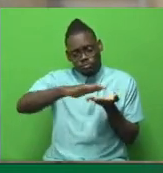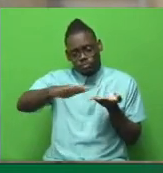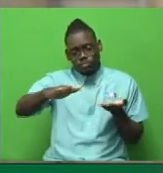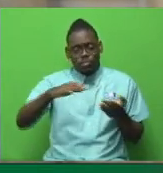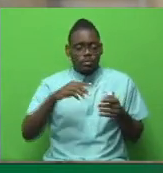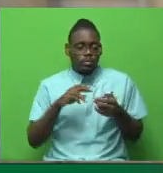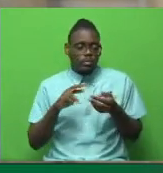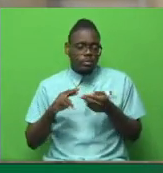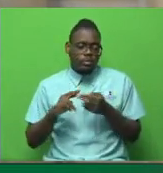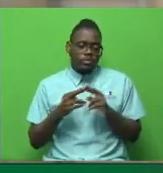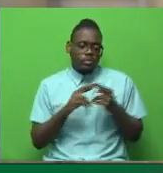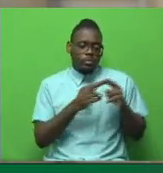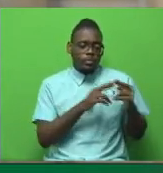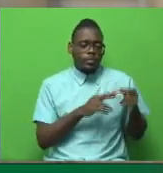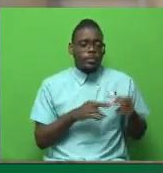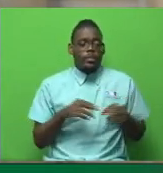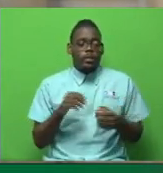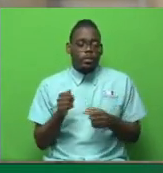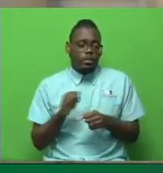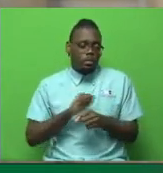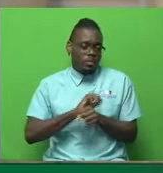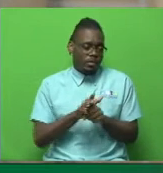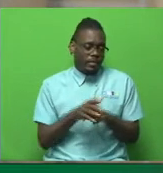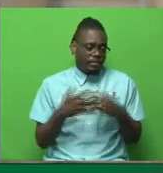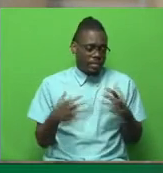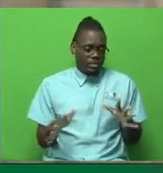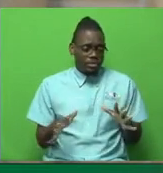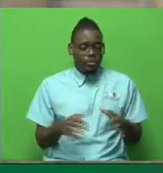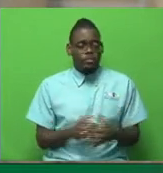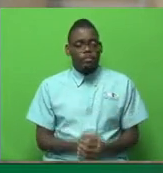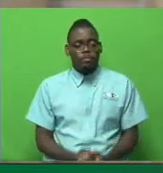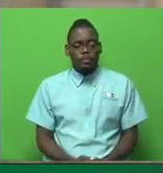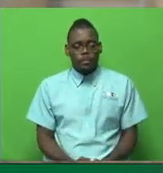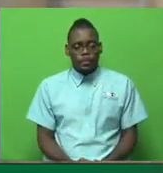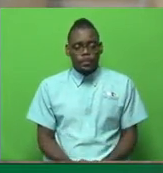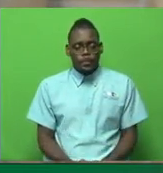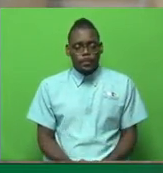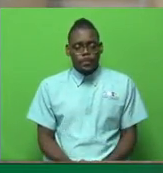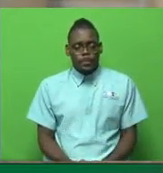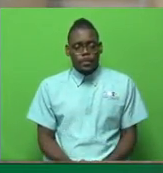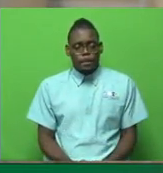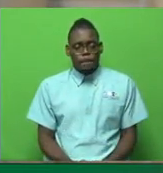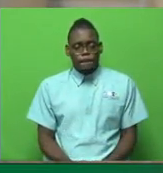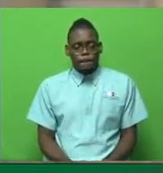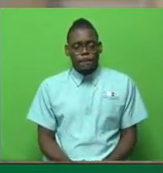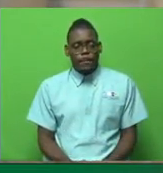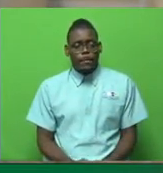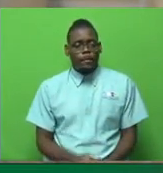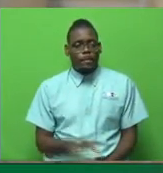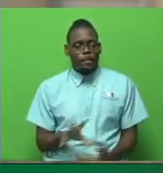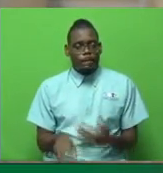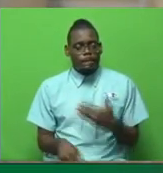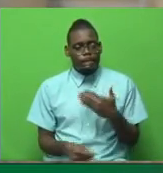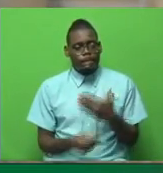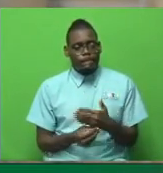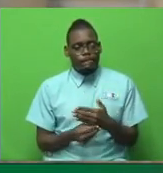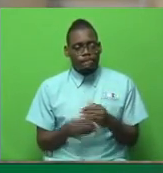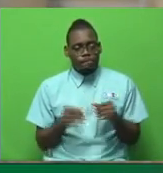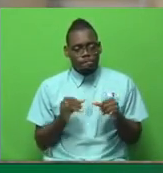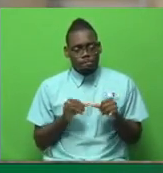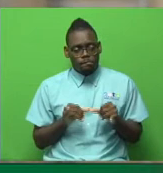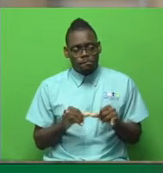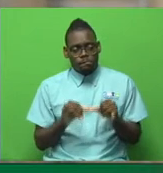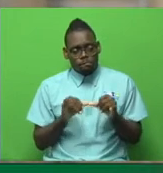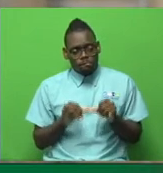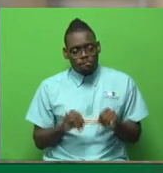on top of even that Mr Deputy speaker we still enjoy and and and you know people like to talk on the other side they like to misrepresent